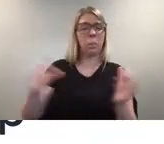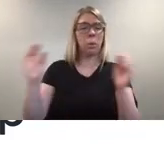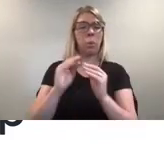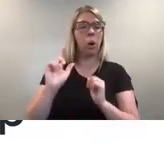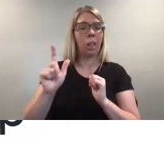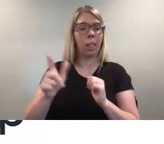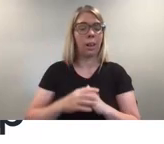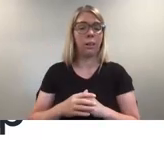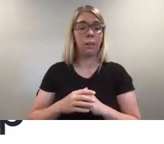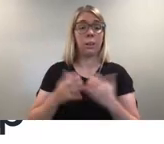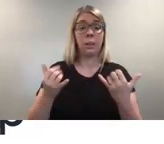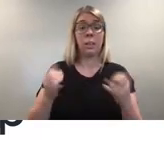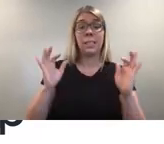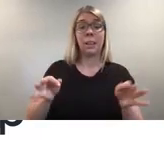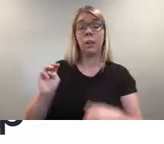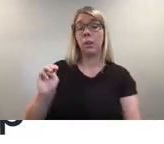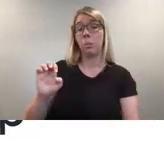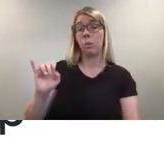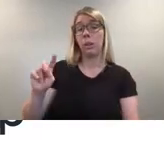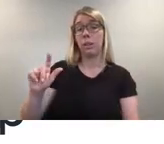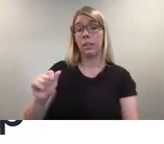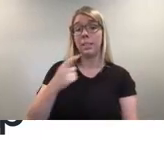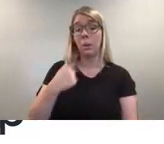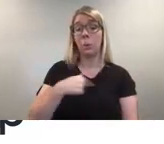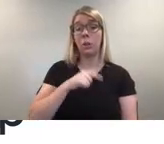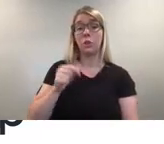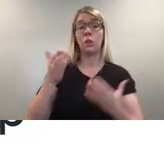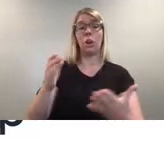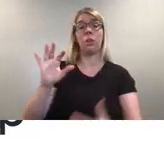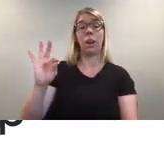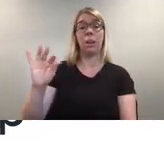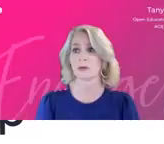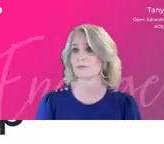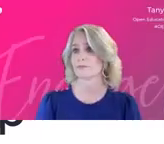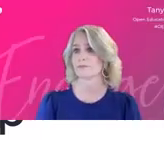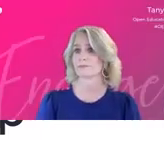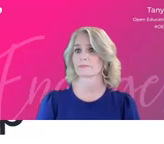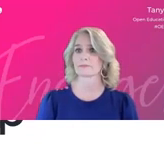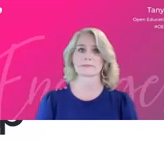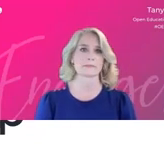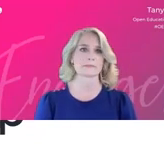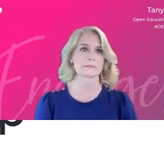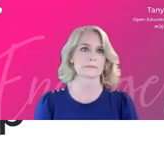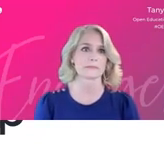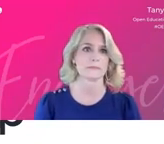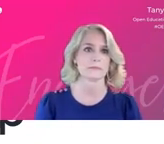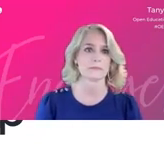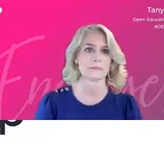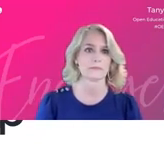Absolutely, Miranda is suggesting that we should offer an FAQ document. I think you're right, we should.